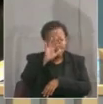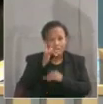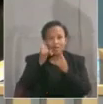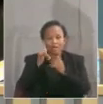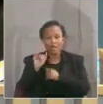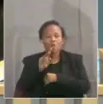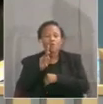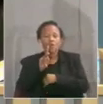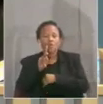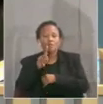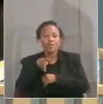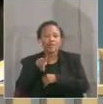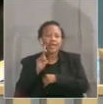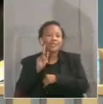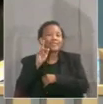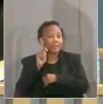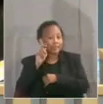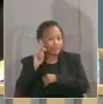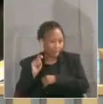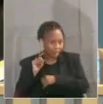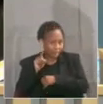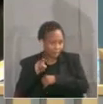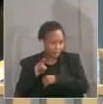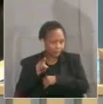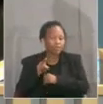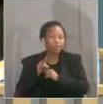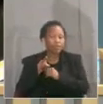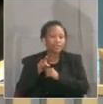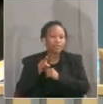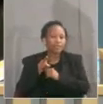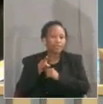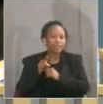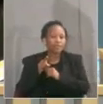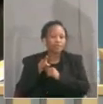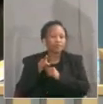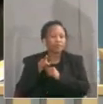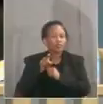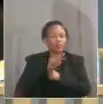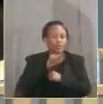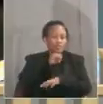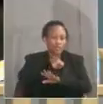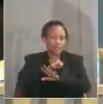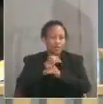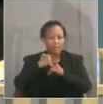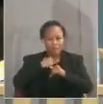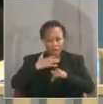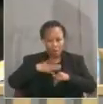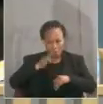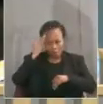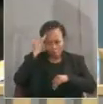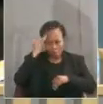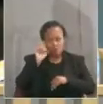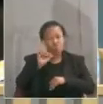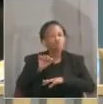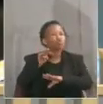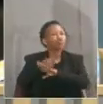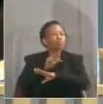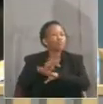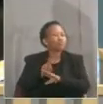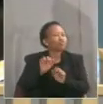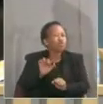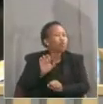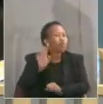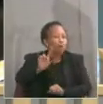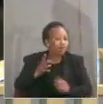KZN initially. So what was the nature of your supervision of the PKTT? Was it